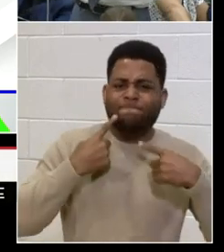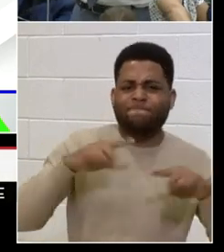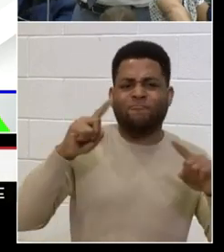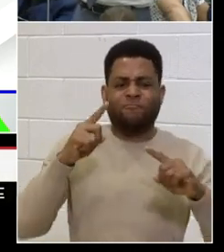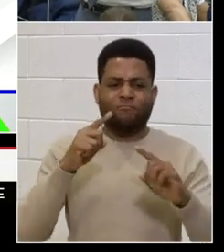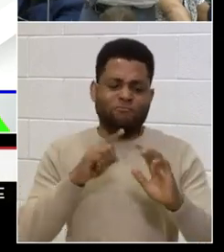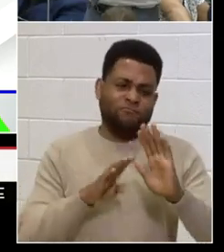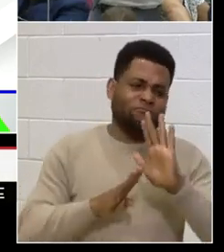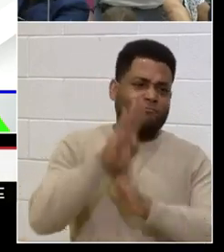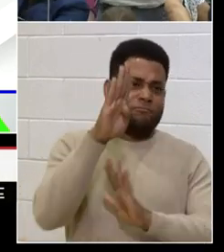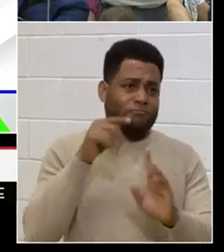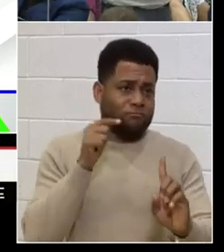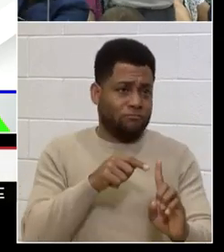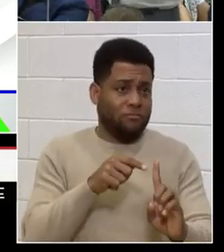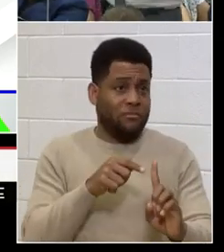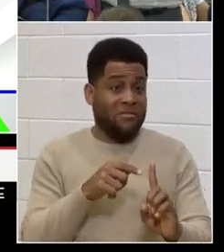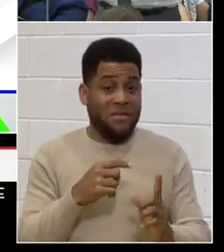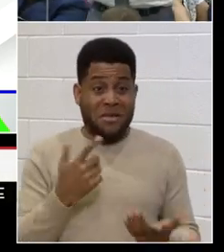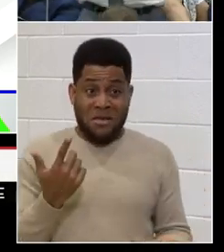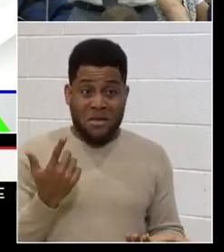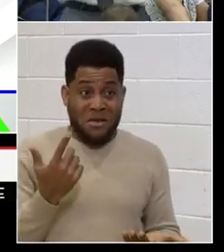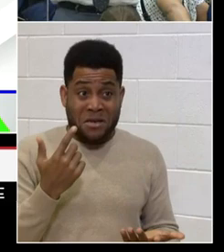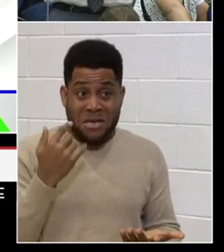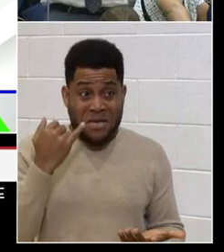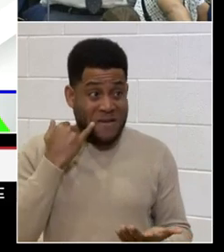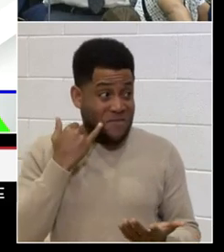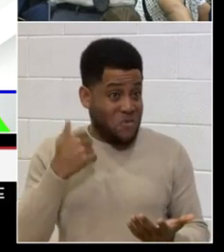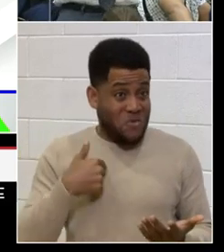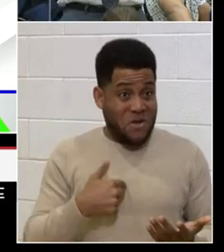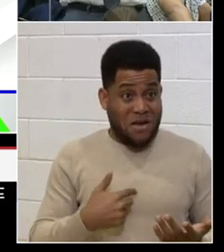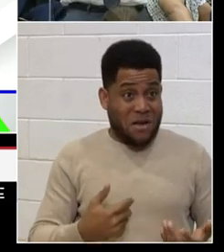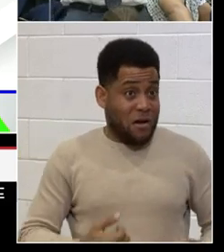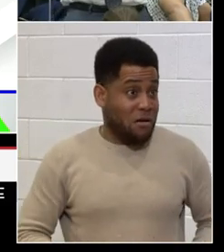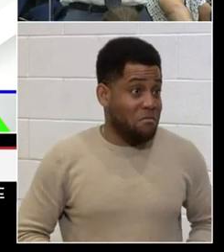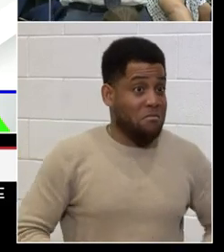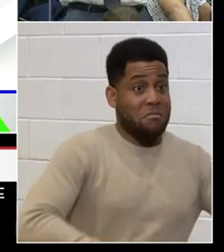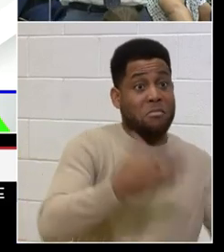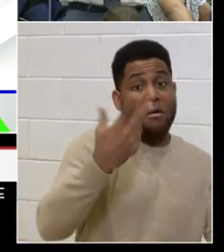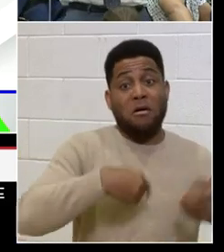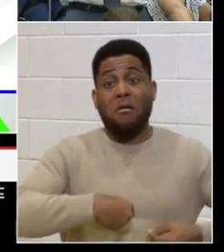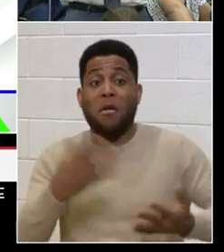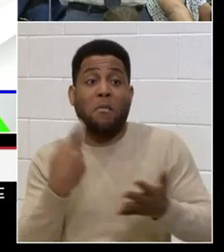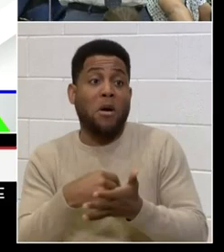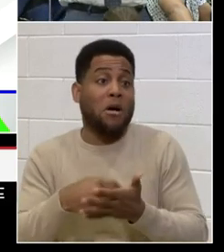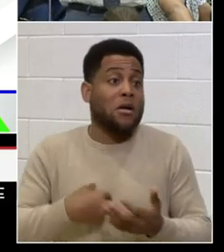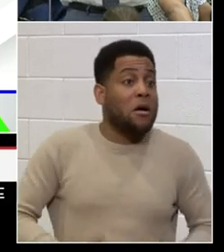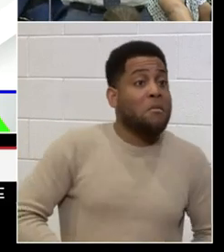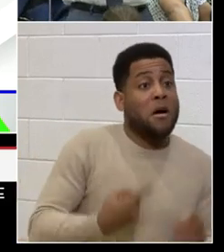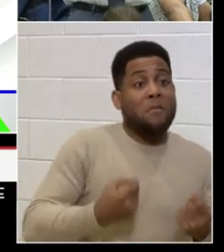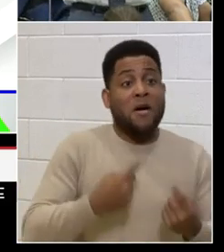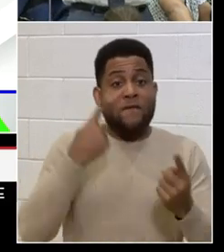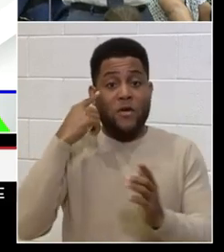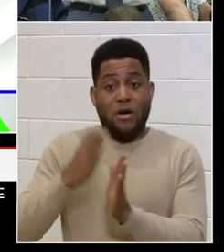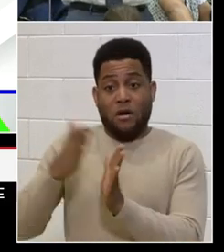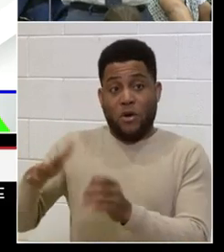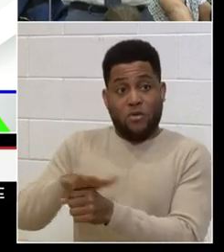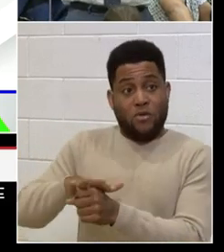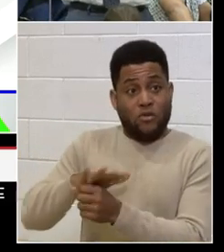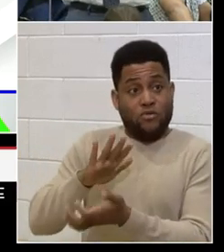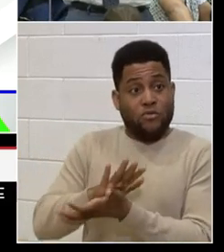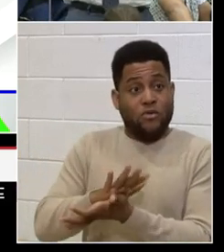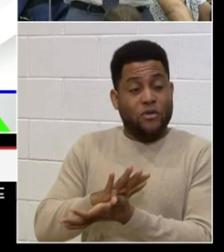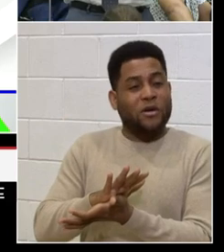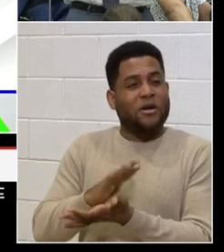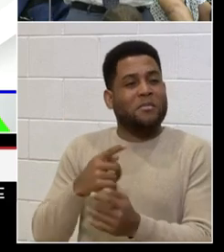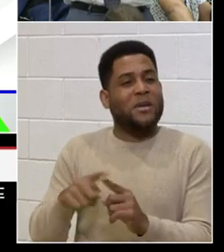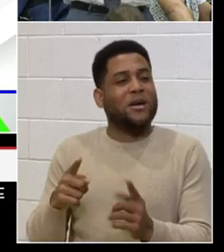system would have us pouring a lot of money into our neighborhood schools, but not ensuring our neighborhoods